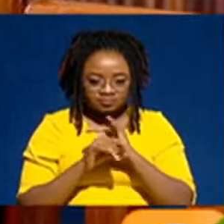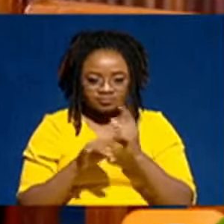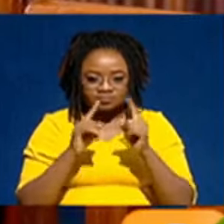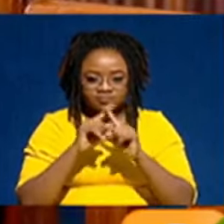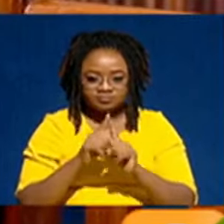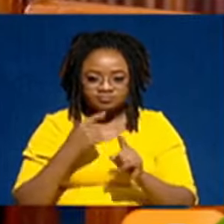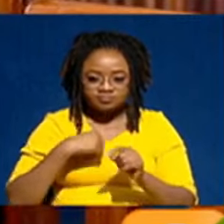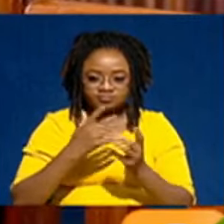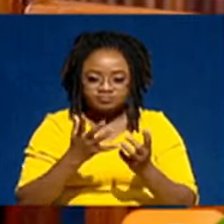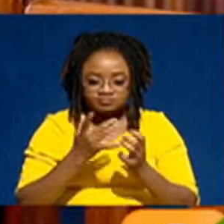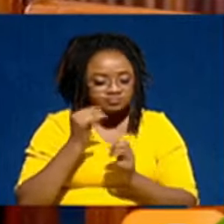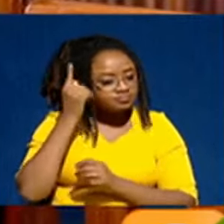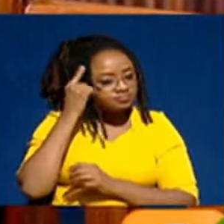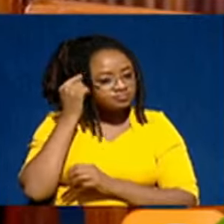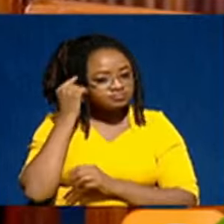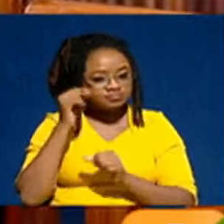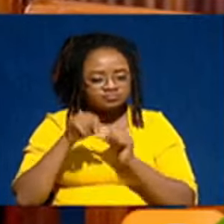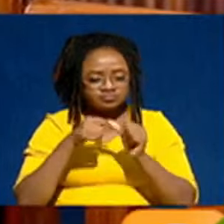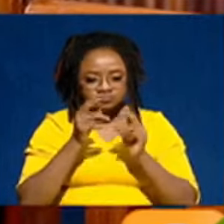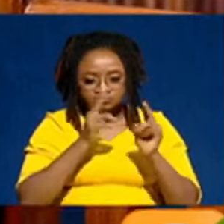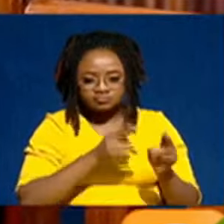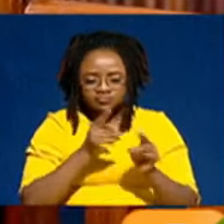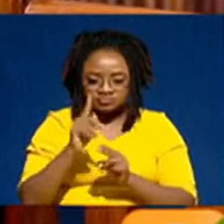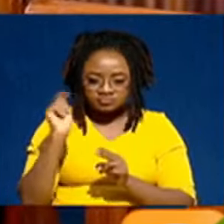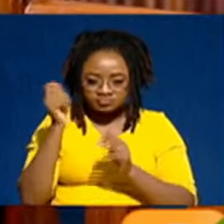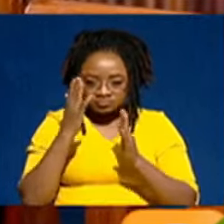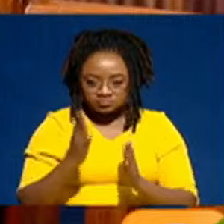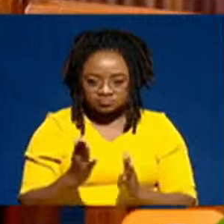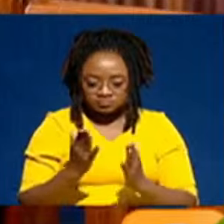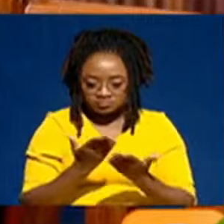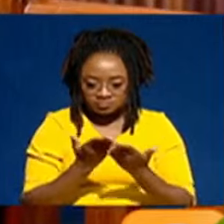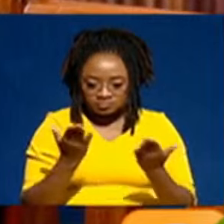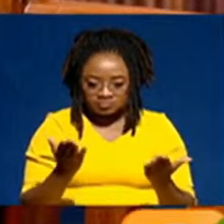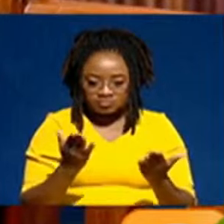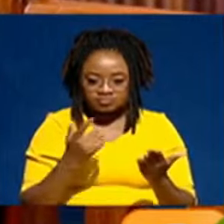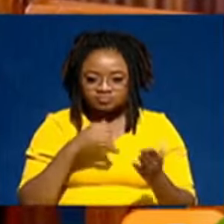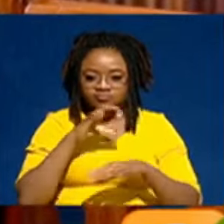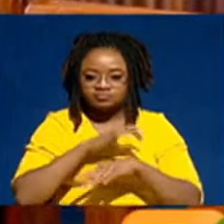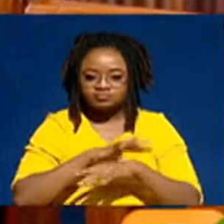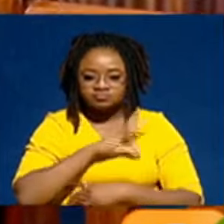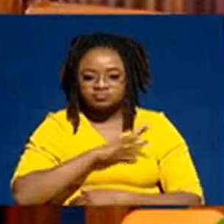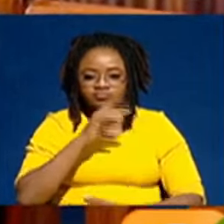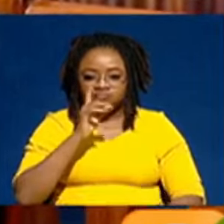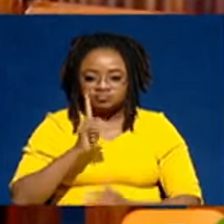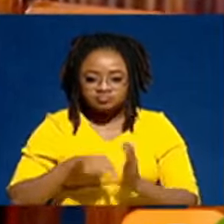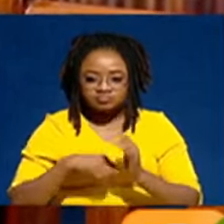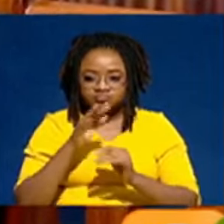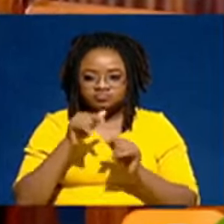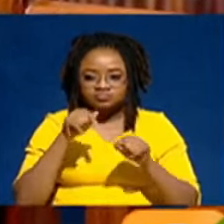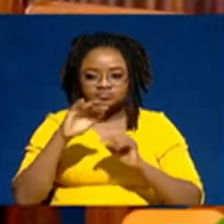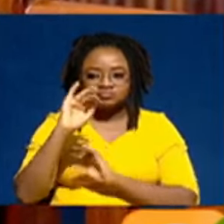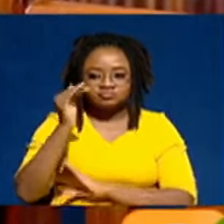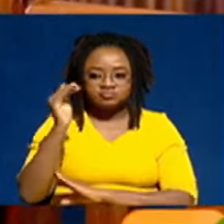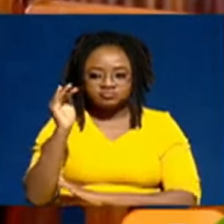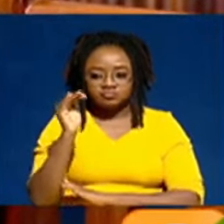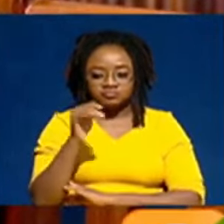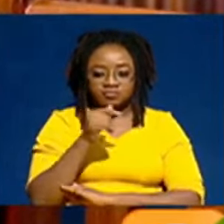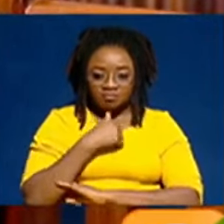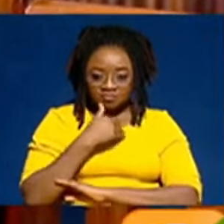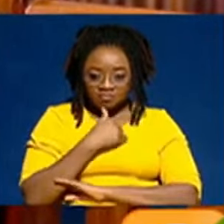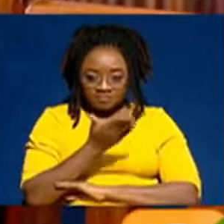start thinking about the common mwananchi. What do they derive from the city? If they're experiencing challenges when it comes to